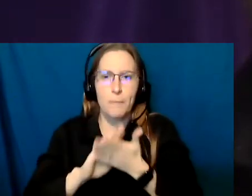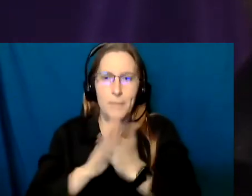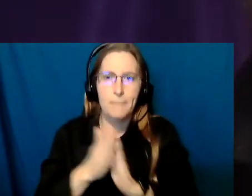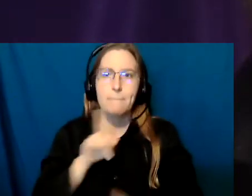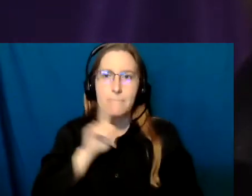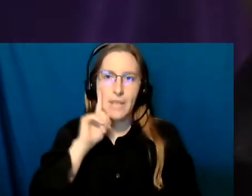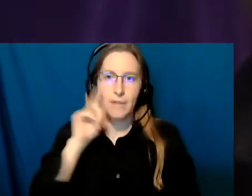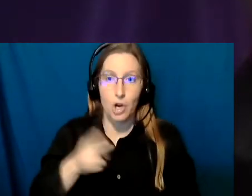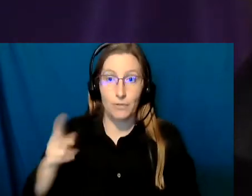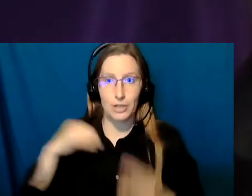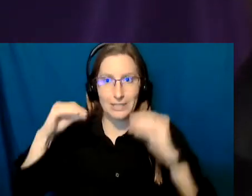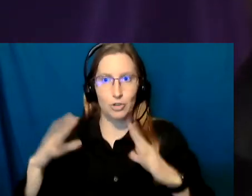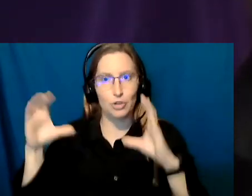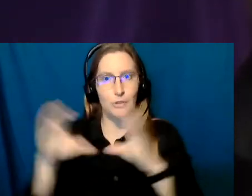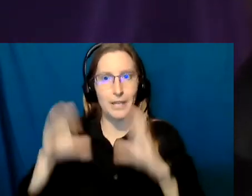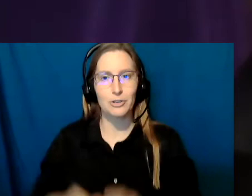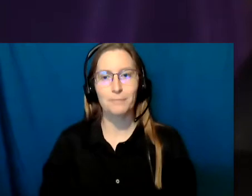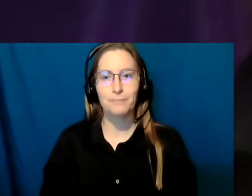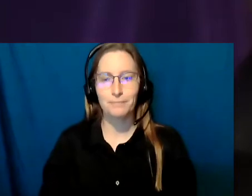hearing teacher certification?